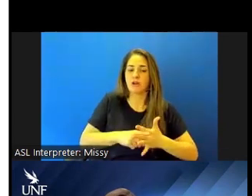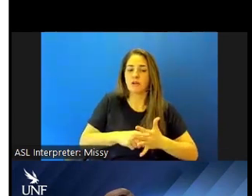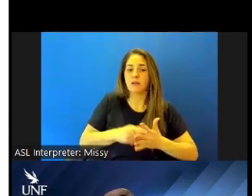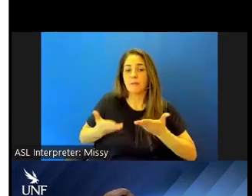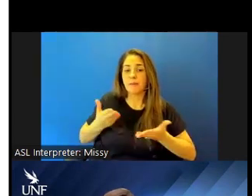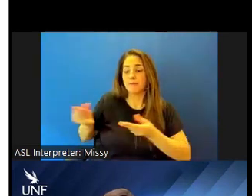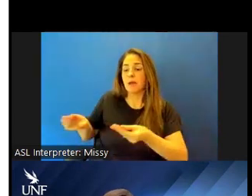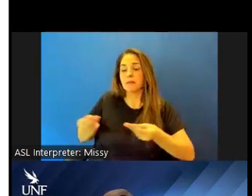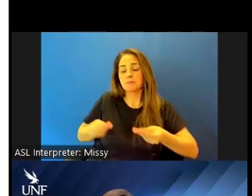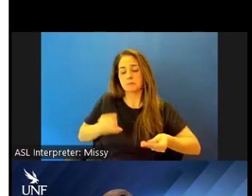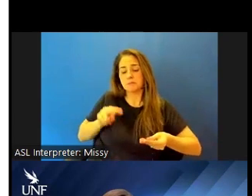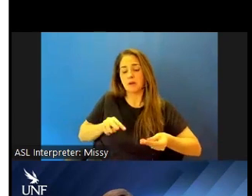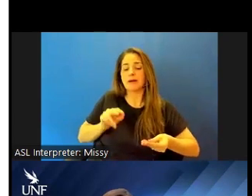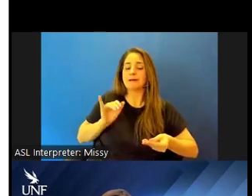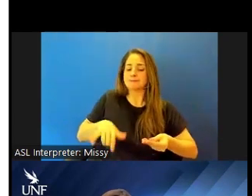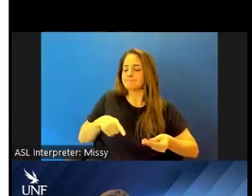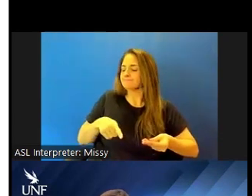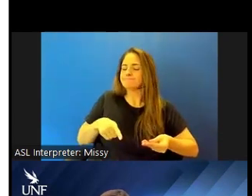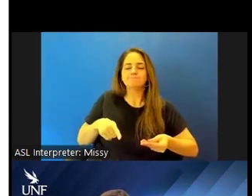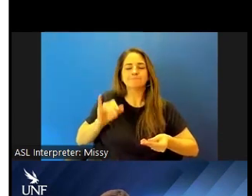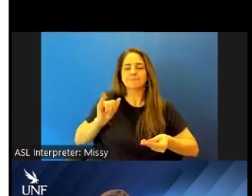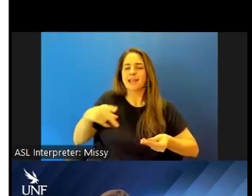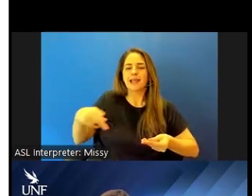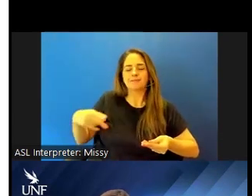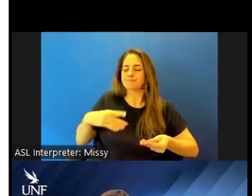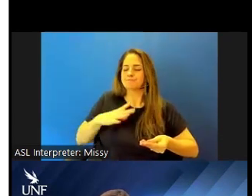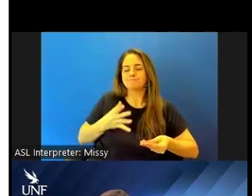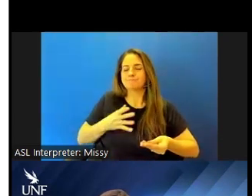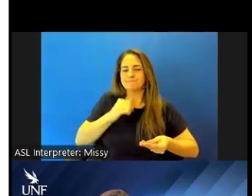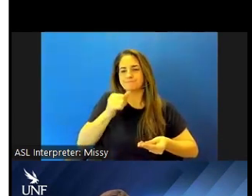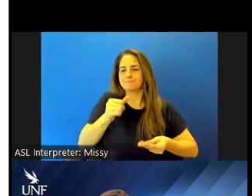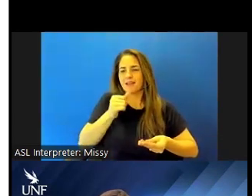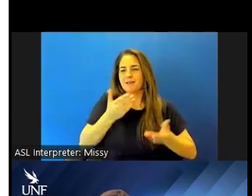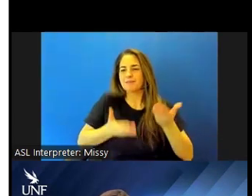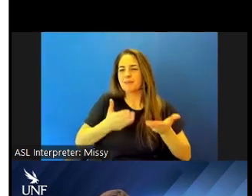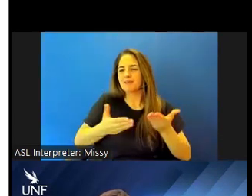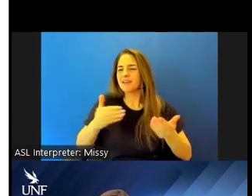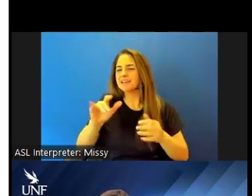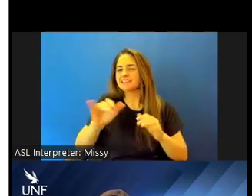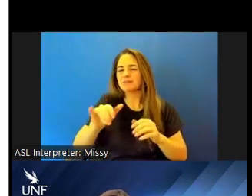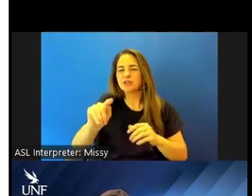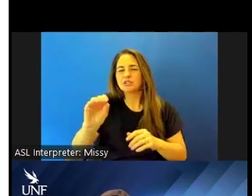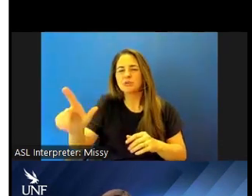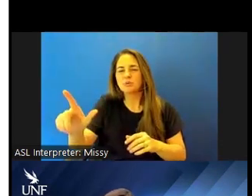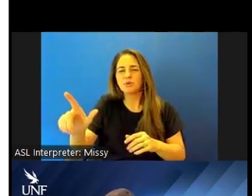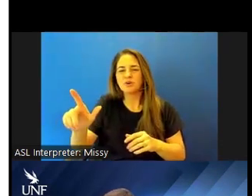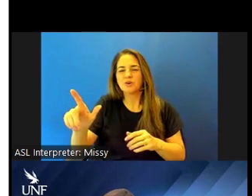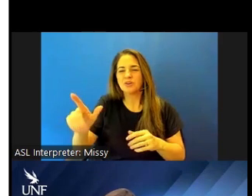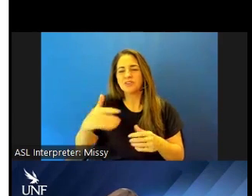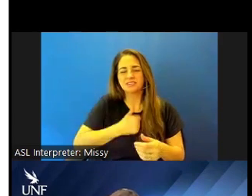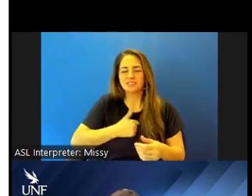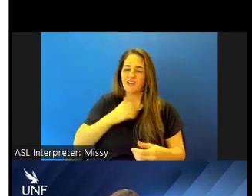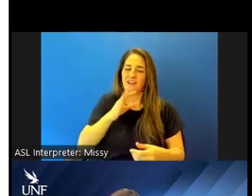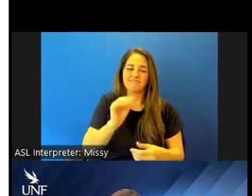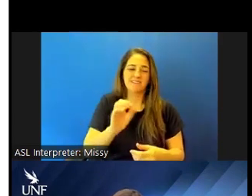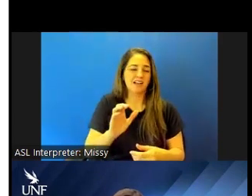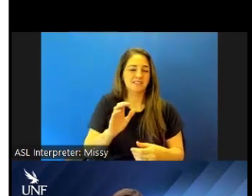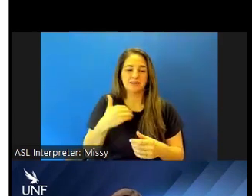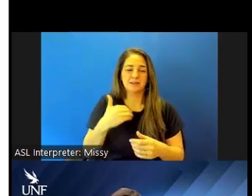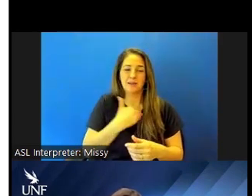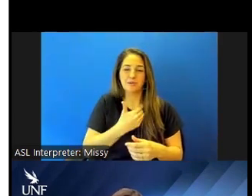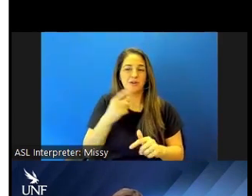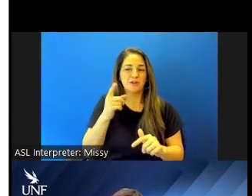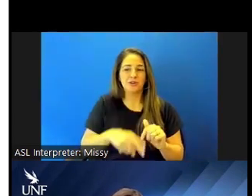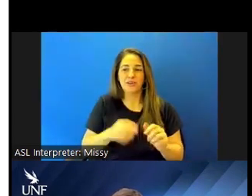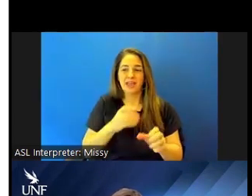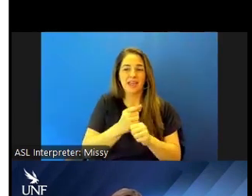go, yeah, we're not going there because we already have a similar tool that meets our needs. Sorry, faculty member, you don't get the red tool instead of